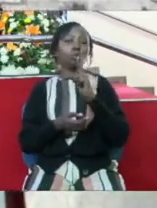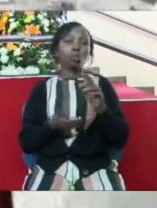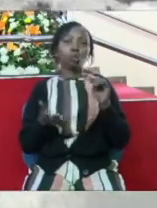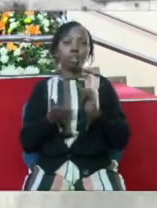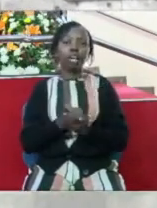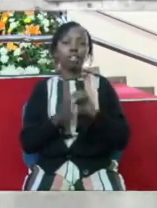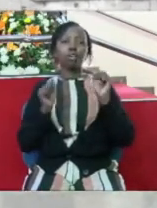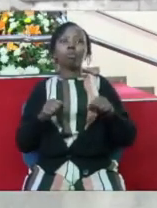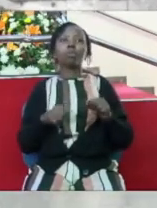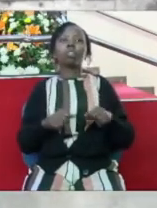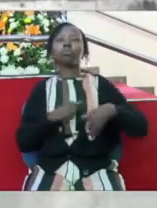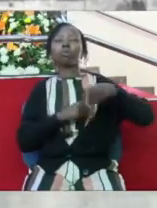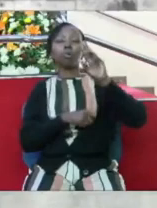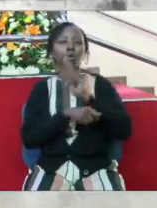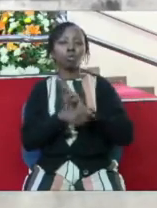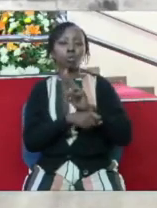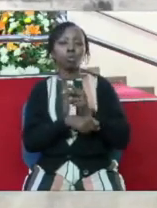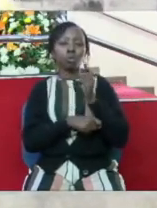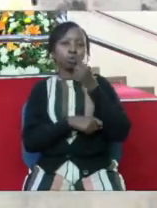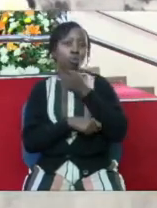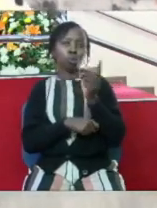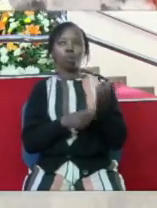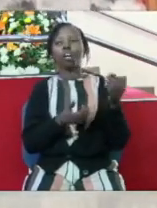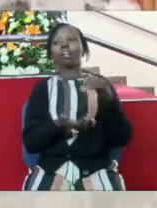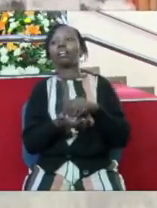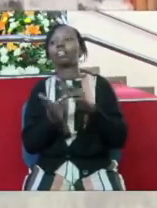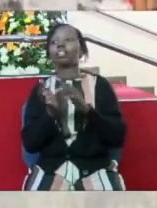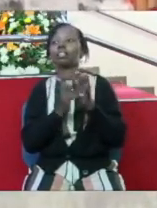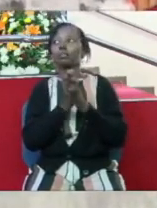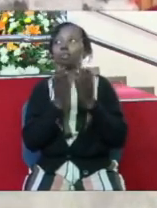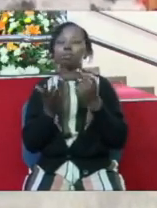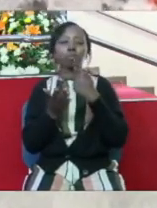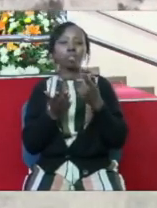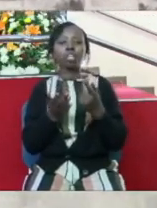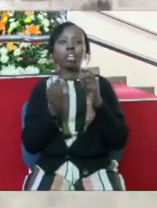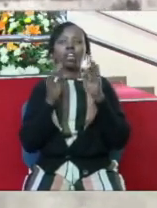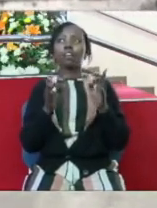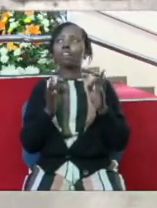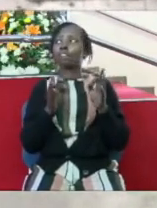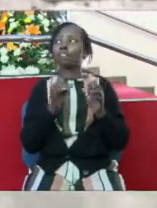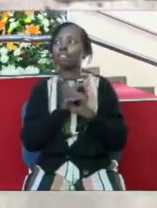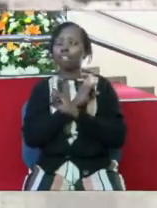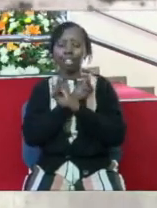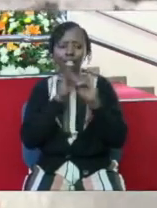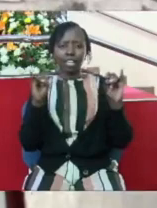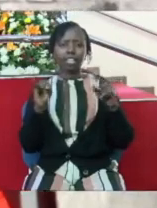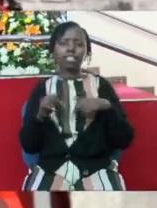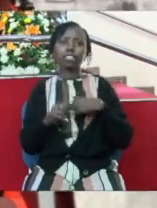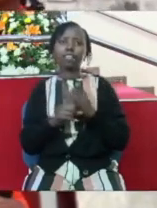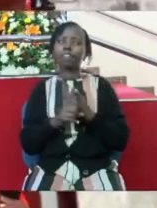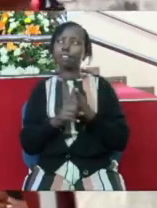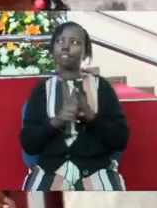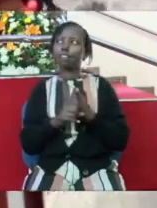one more time. Ili kitumike tena mara ya pili. Because the Bible says if you will clean yourself. Biblia inasema unapojiunganisha wewe mwenyewe. In